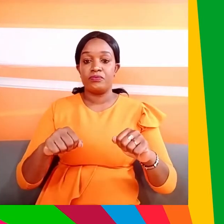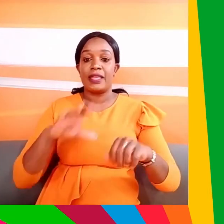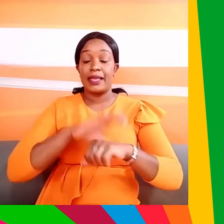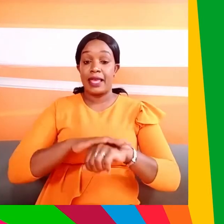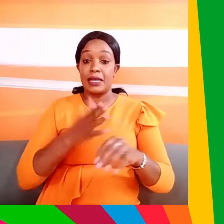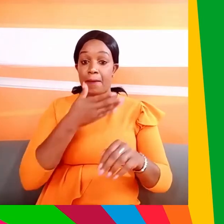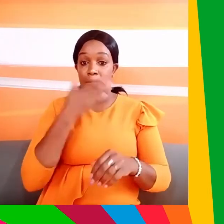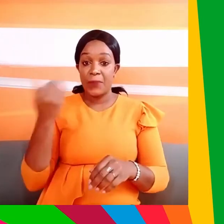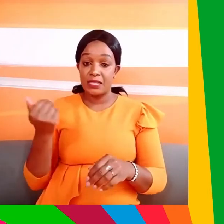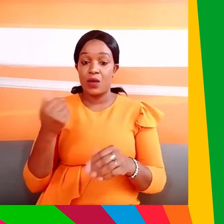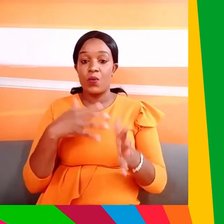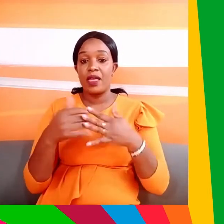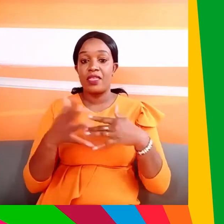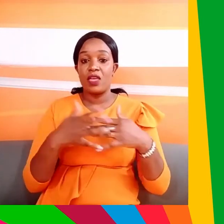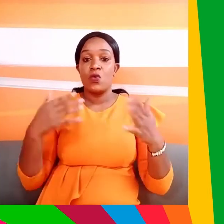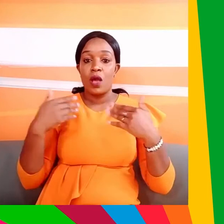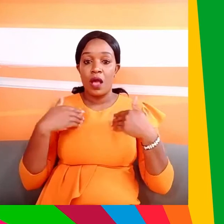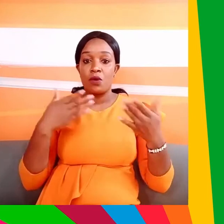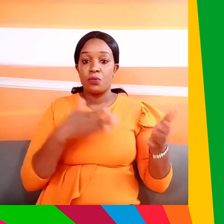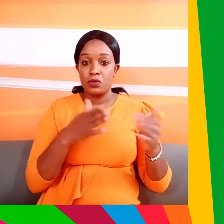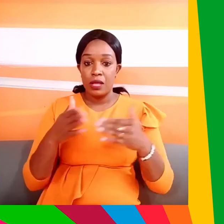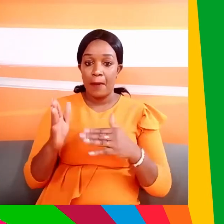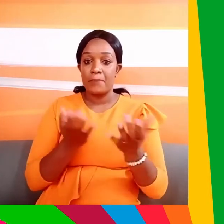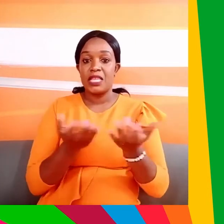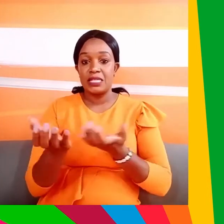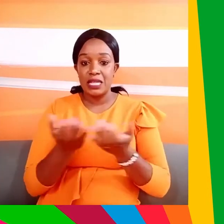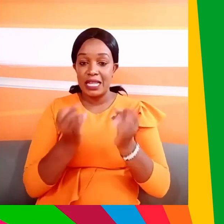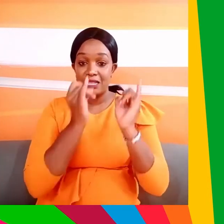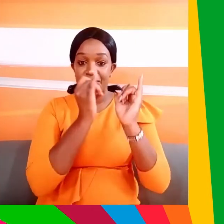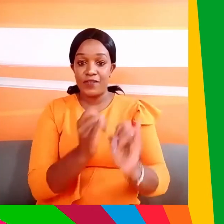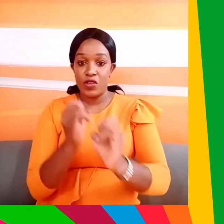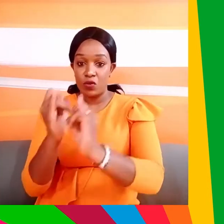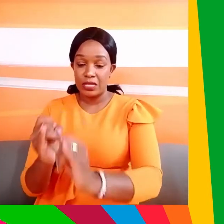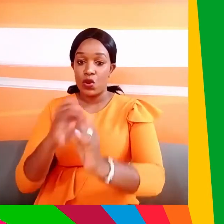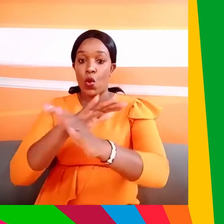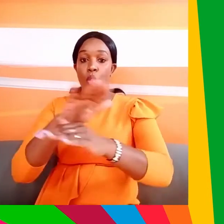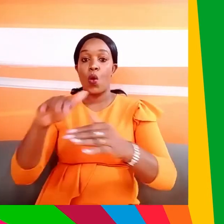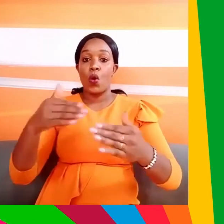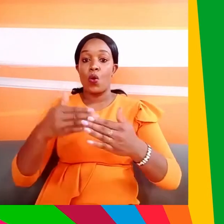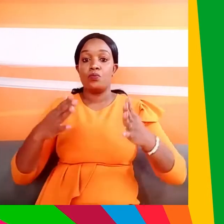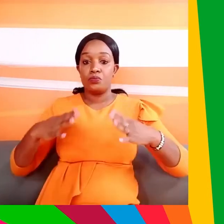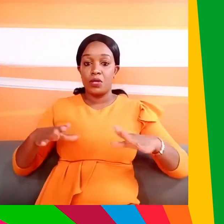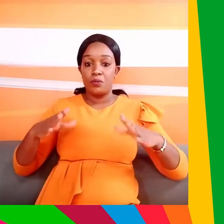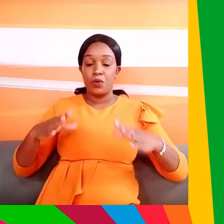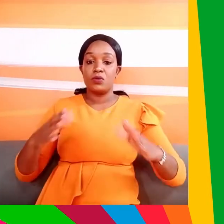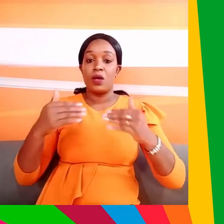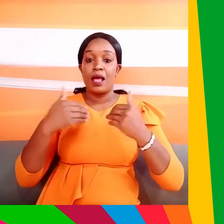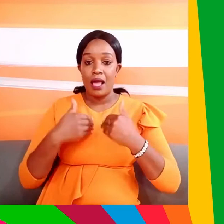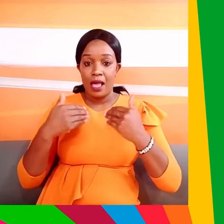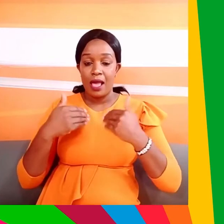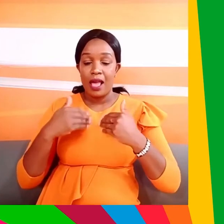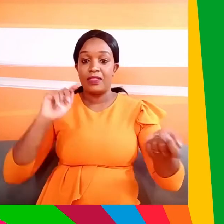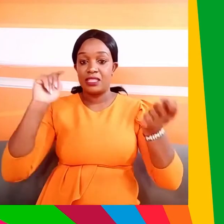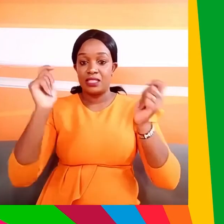do governments, businesses, and individuals, all of us, have in driving change from your perspective? Look, I